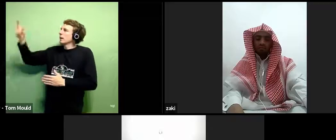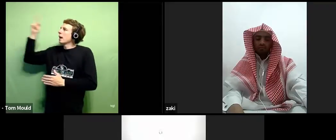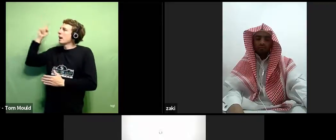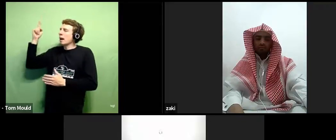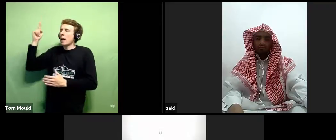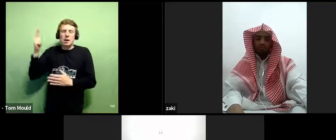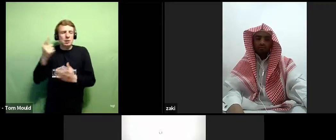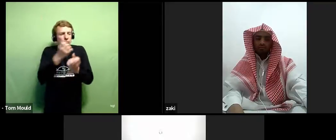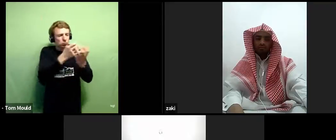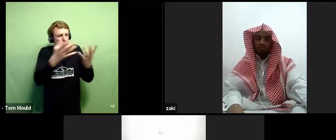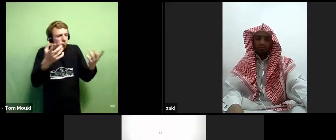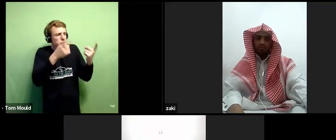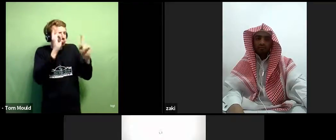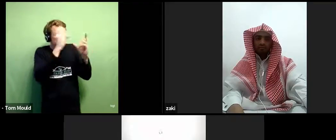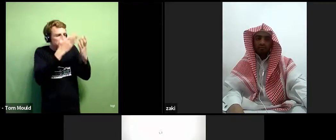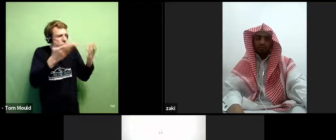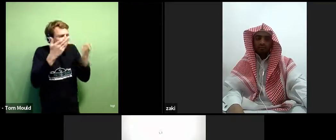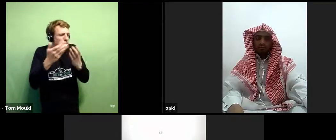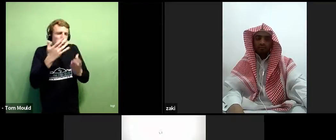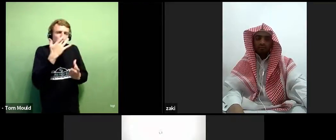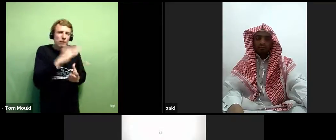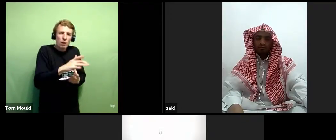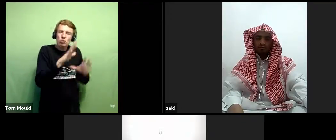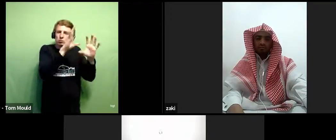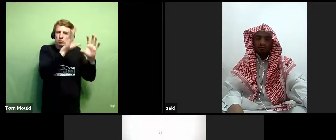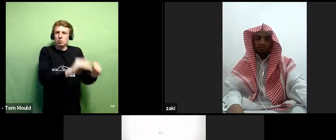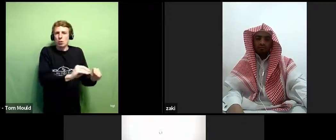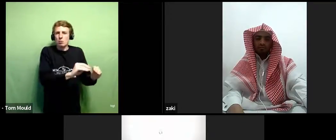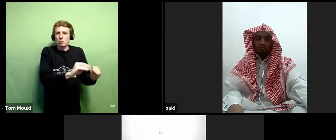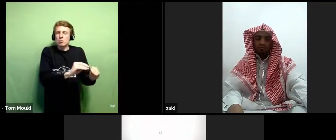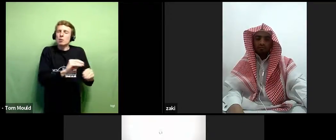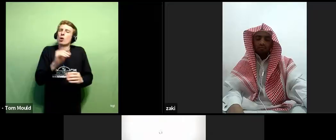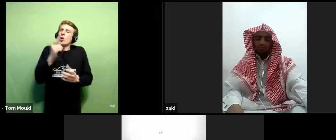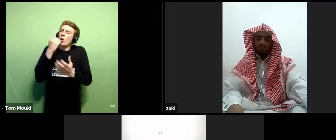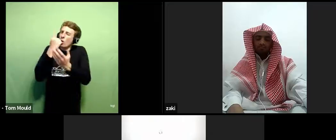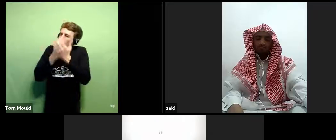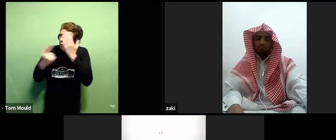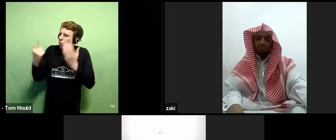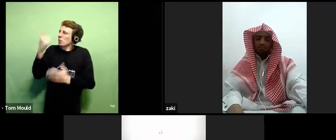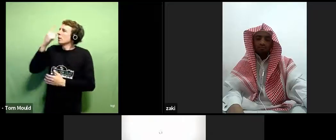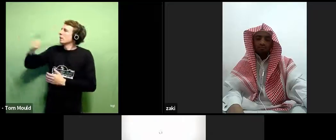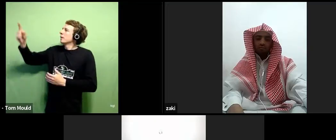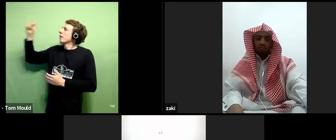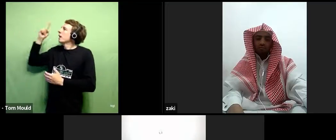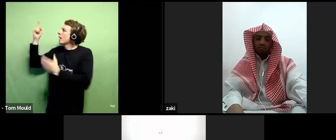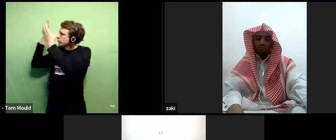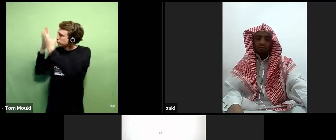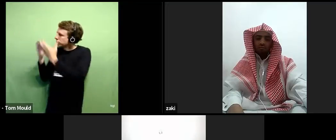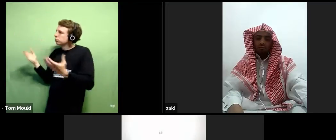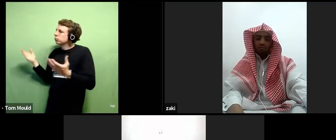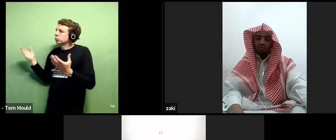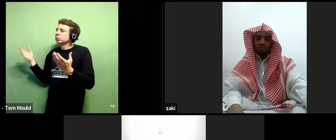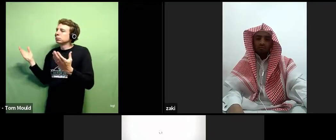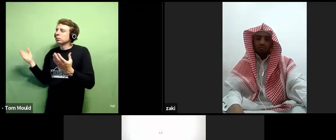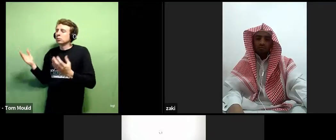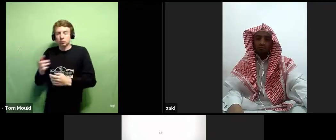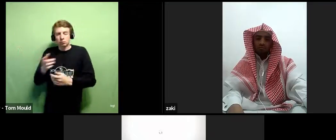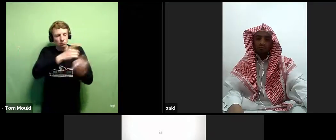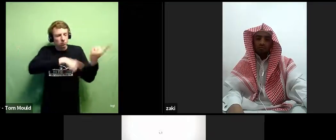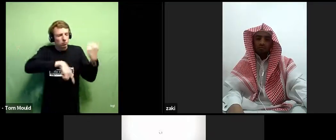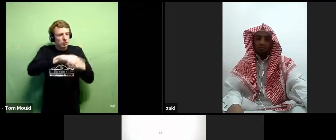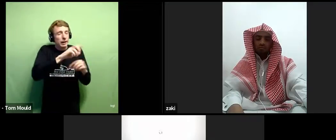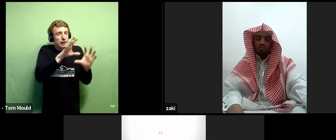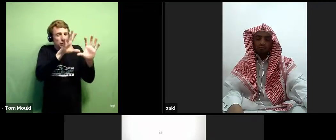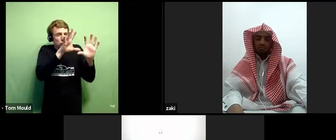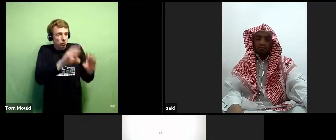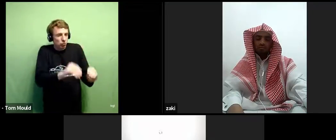every kind of worship is for Allah alone. But if they cease, let there be no transgression except against